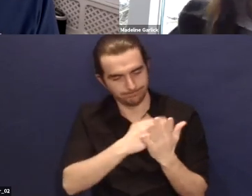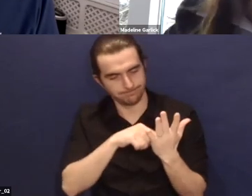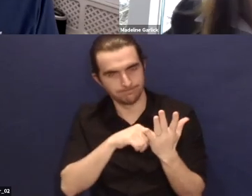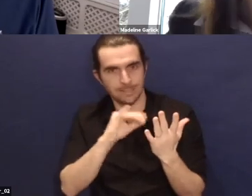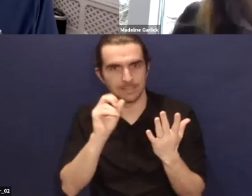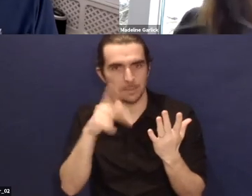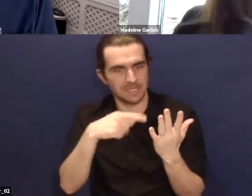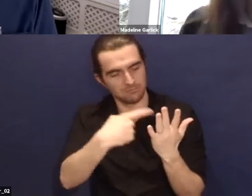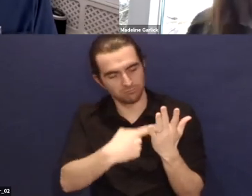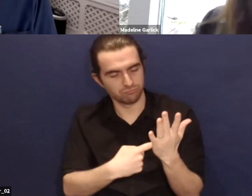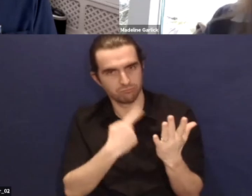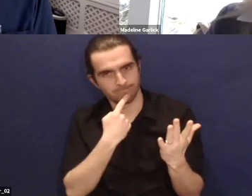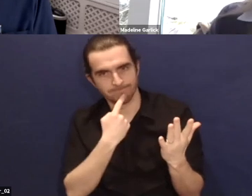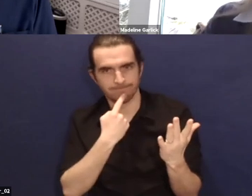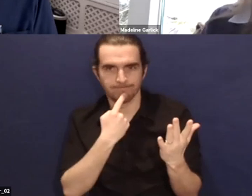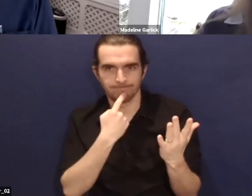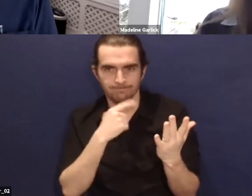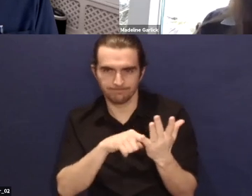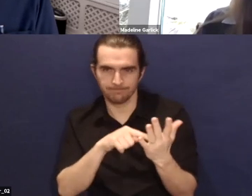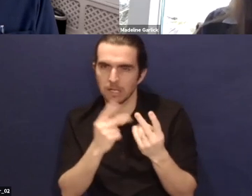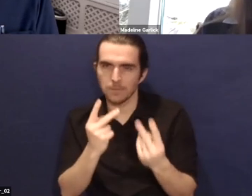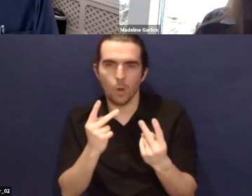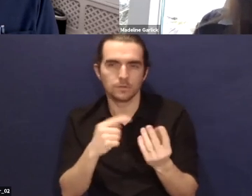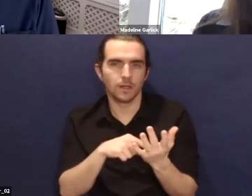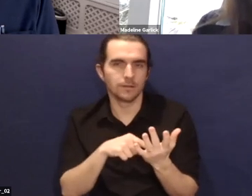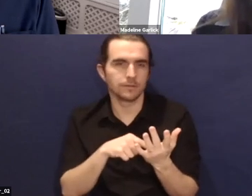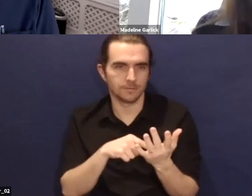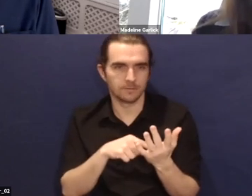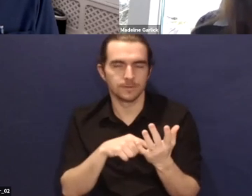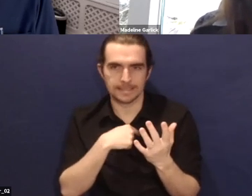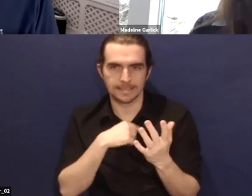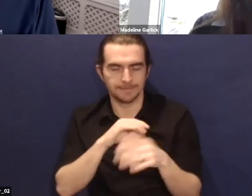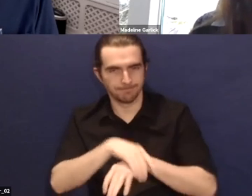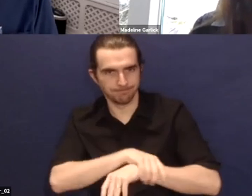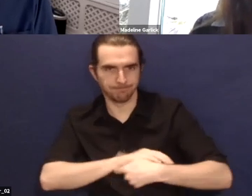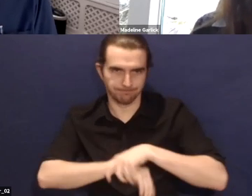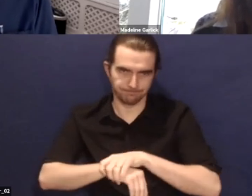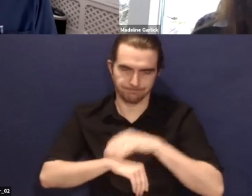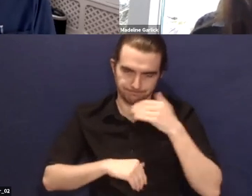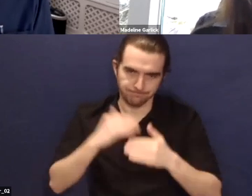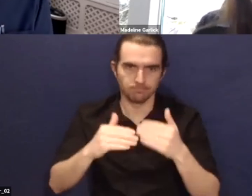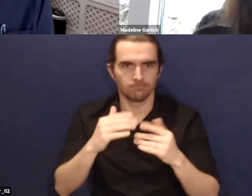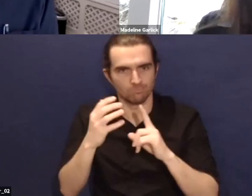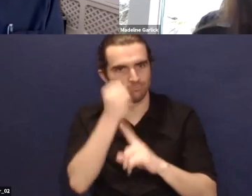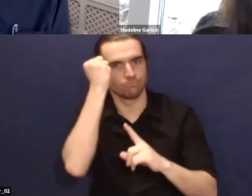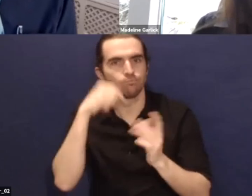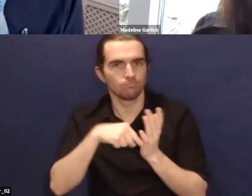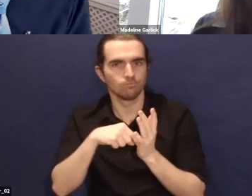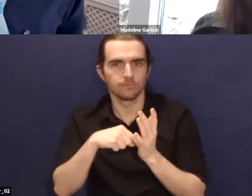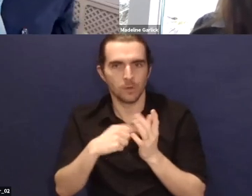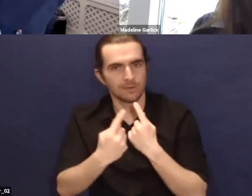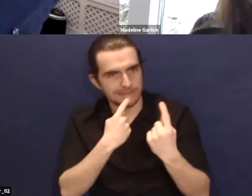certain situations where the three preconditions for our engagement are fulfilled, namely the agreement of the country of